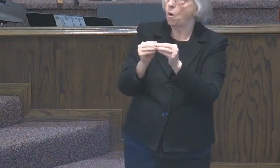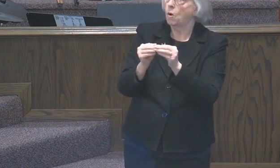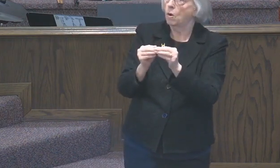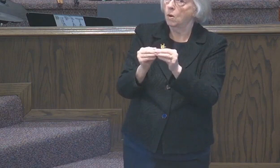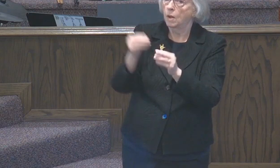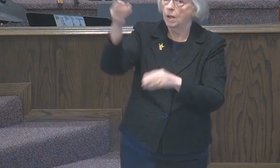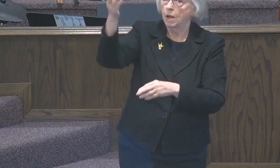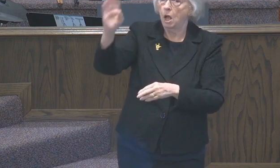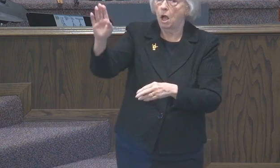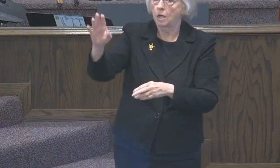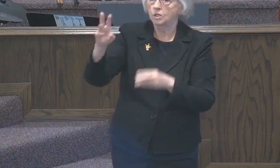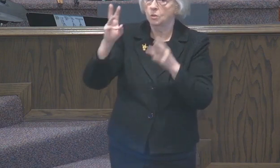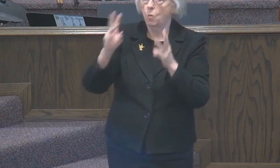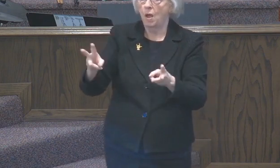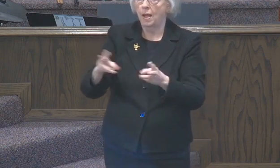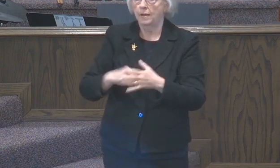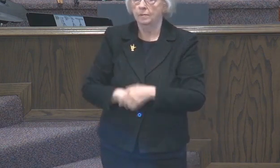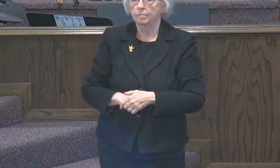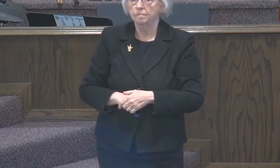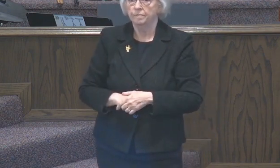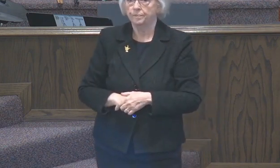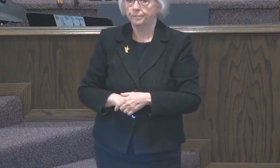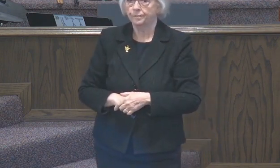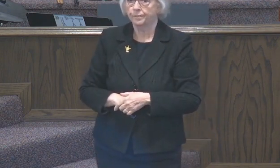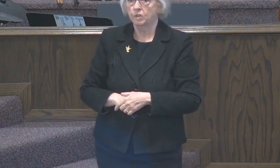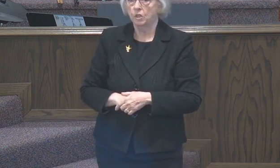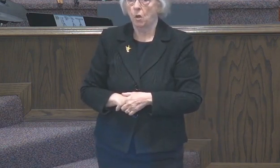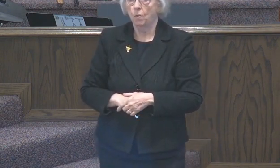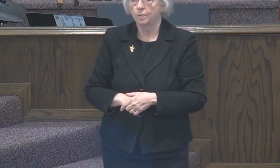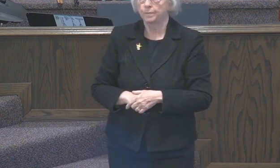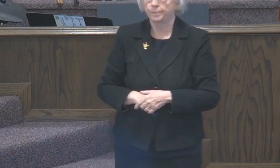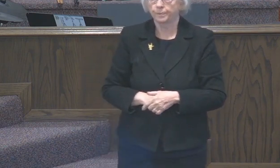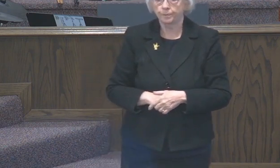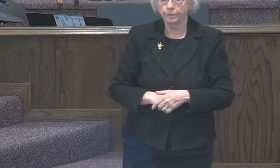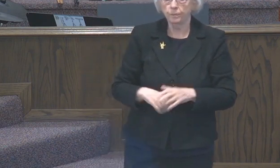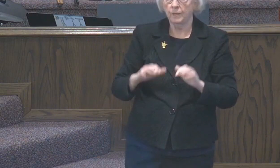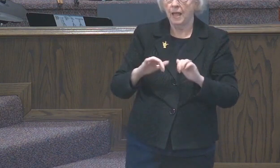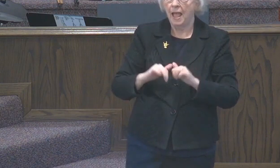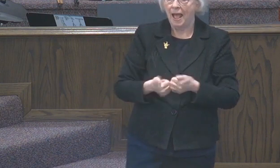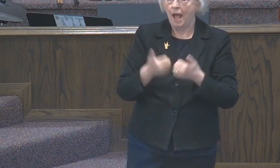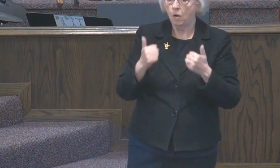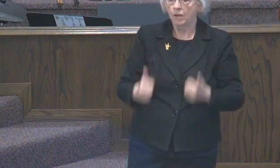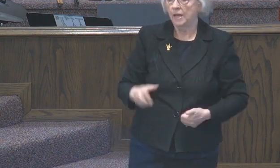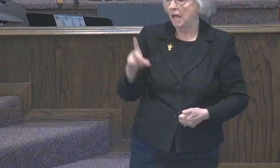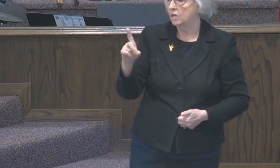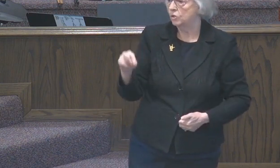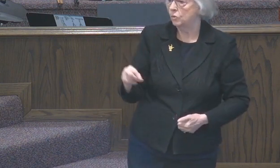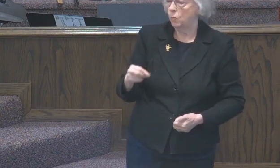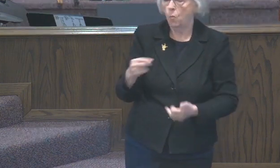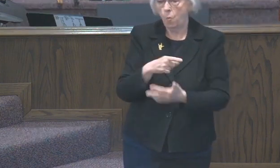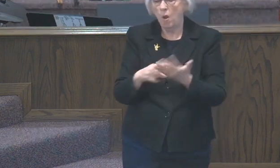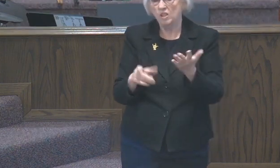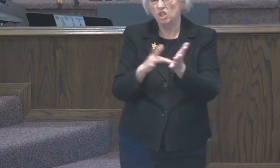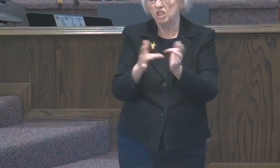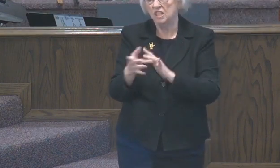do that? What does this look like? All right. First thing you must understand here, what Jesus is talking about.